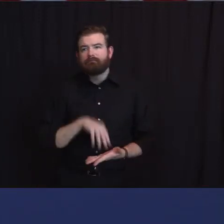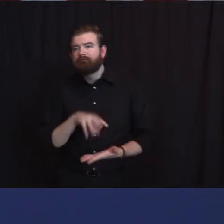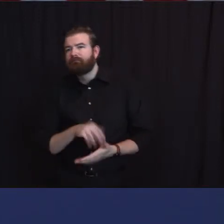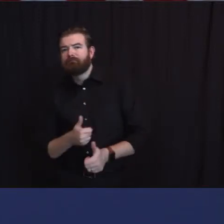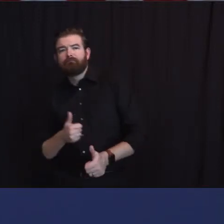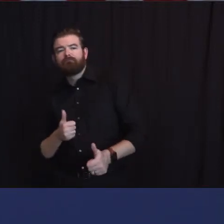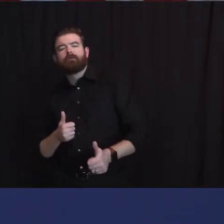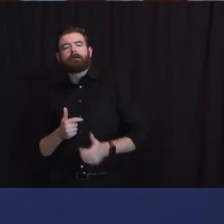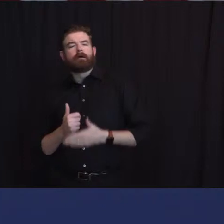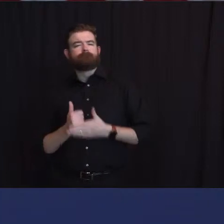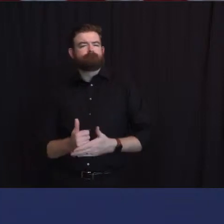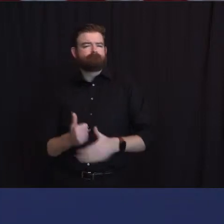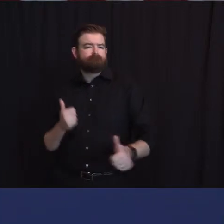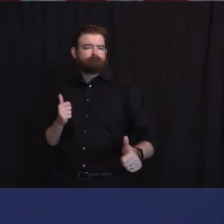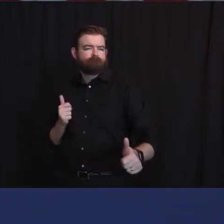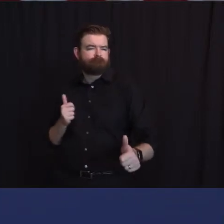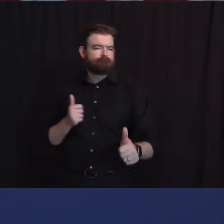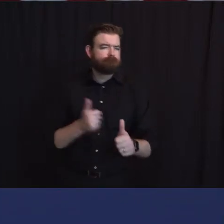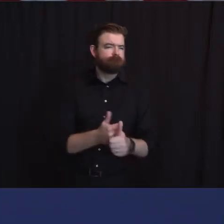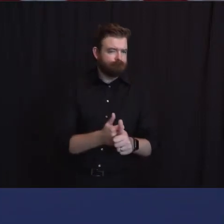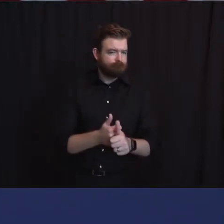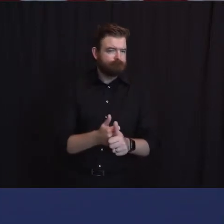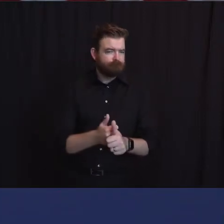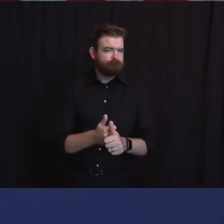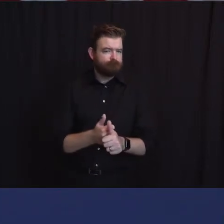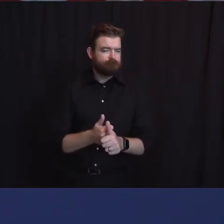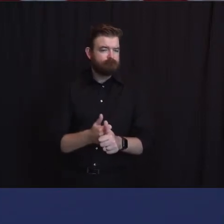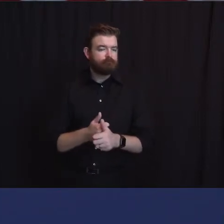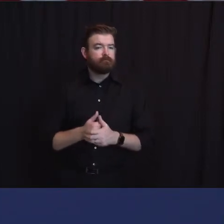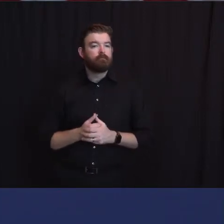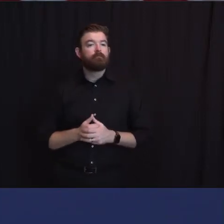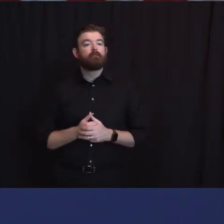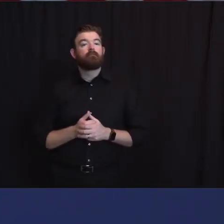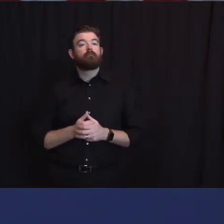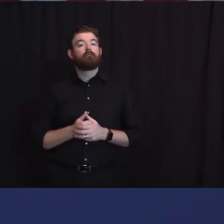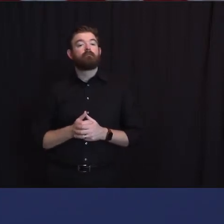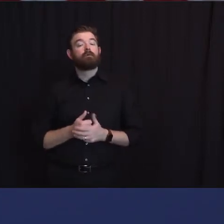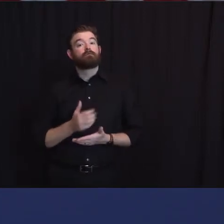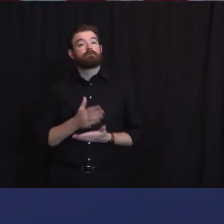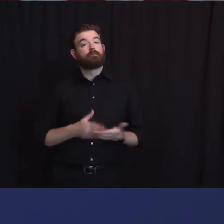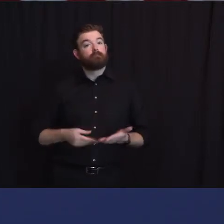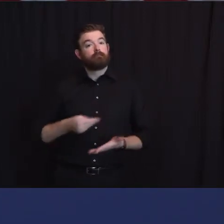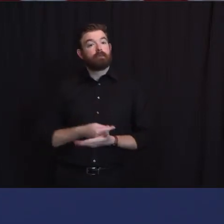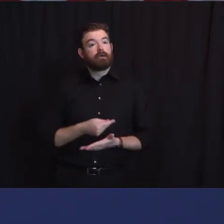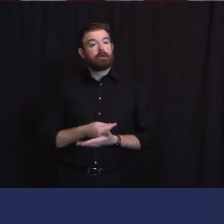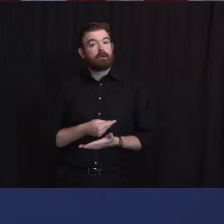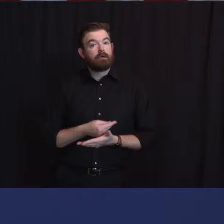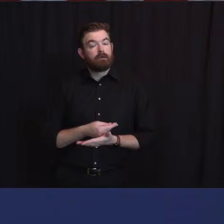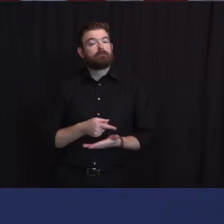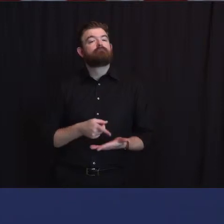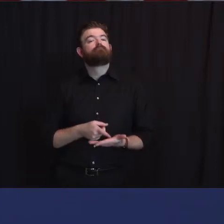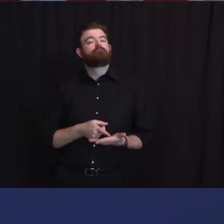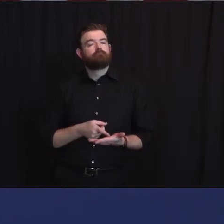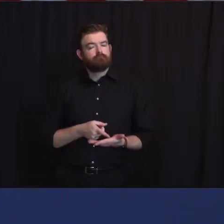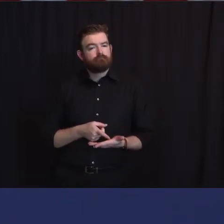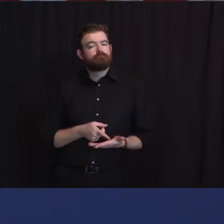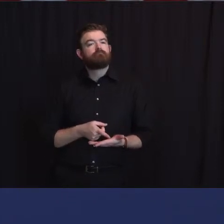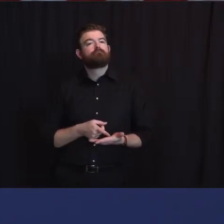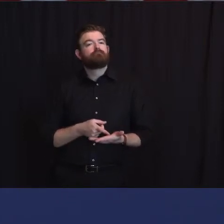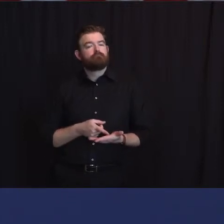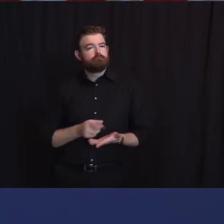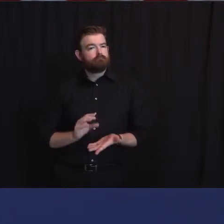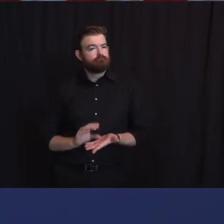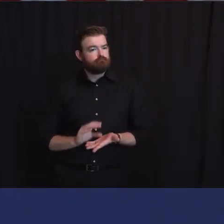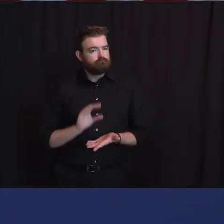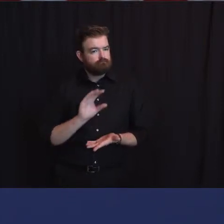day, with grants for comprehensive professional learning for academic and school climate interventions, and grants